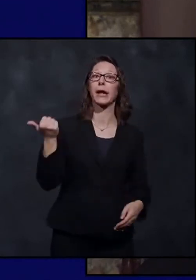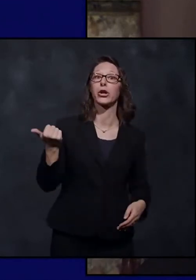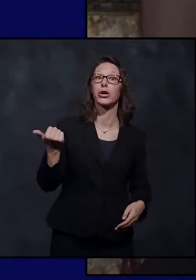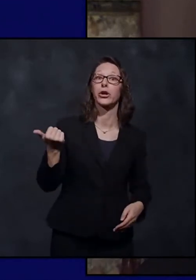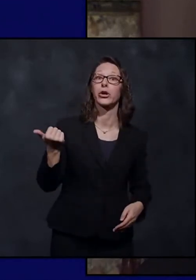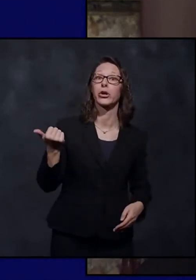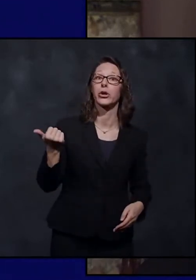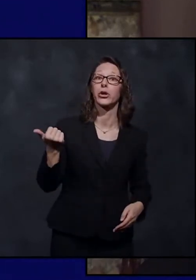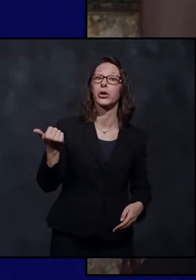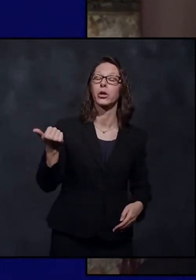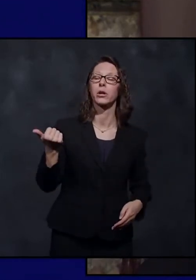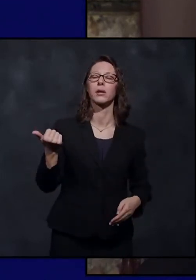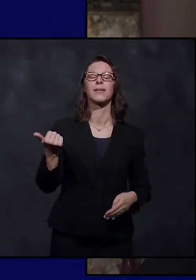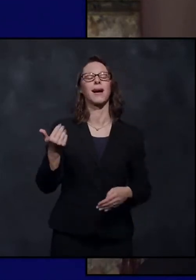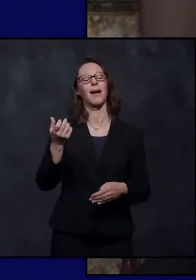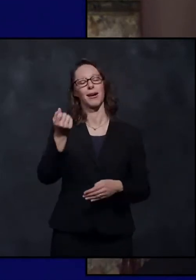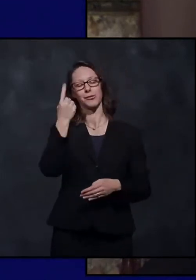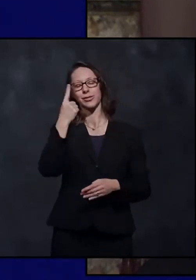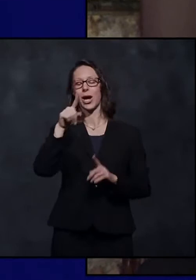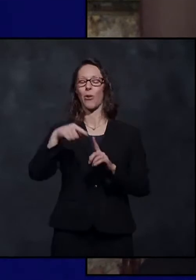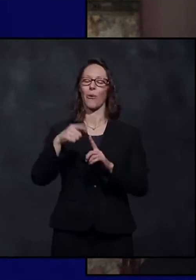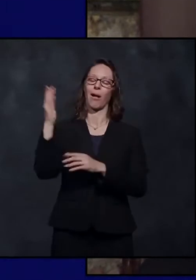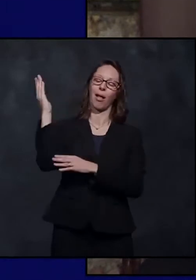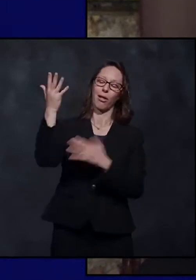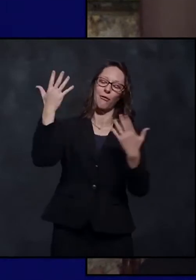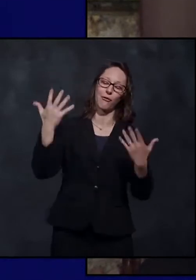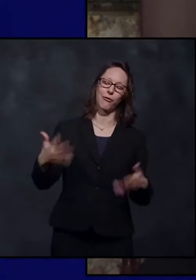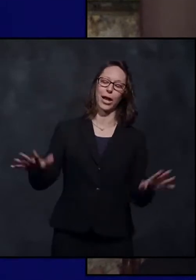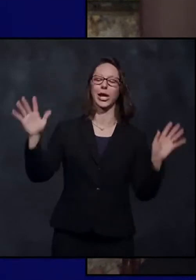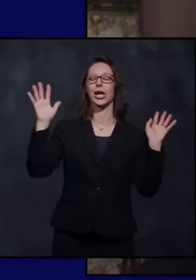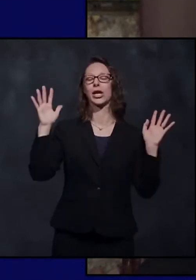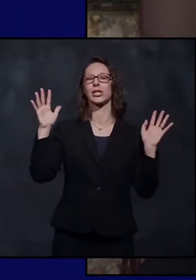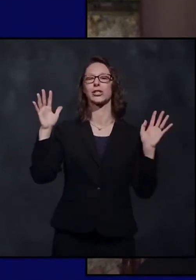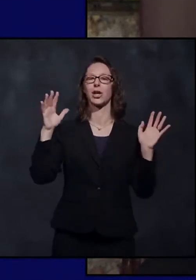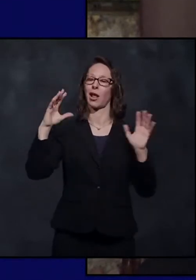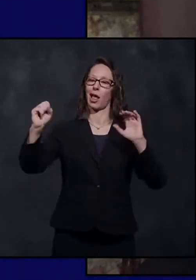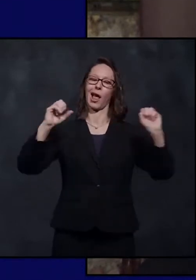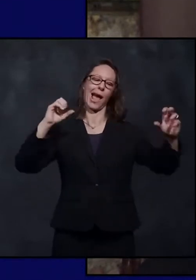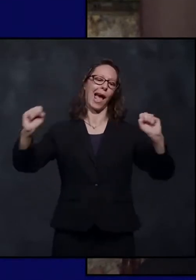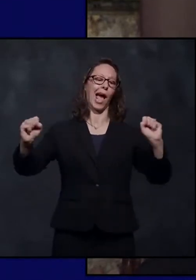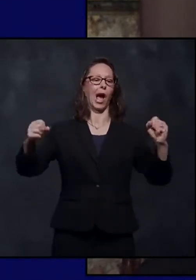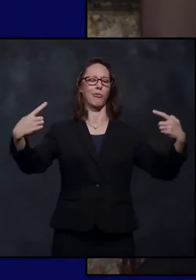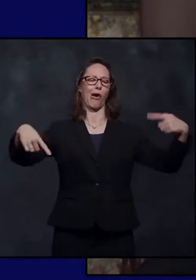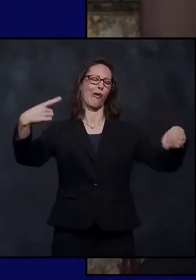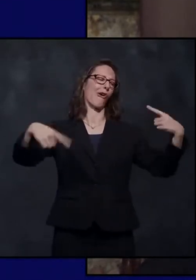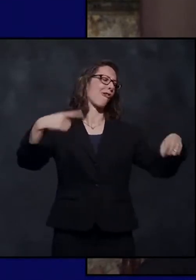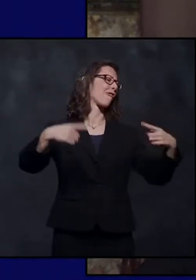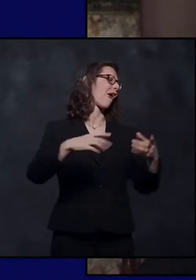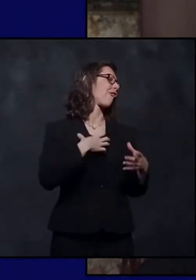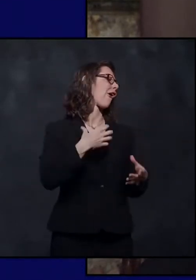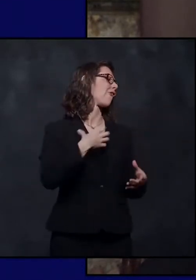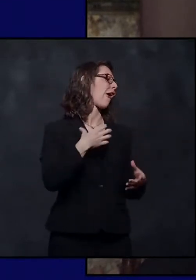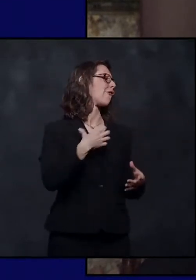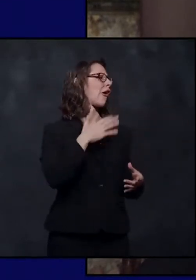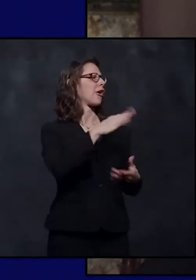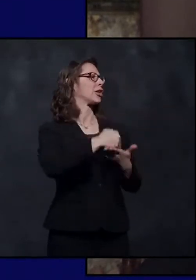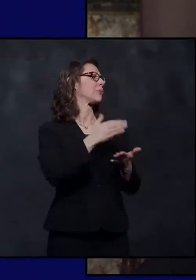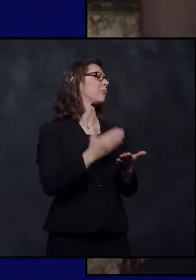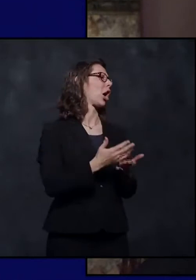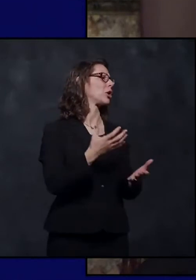soon as I'm done here, folks are going to run out into the hallway and take shots at the pieces of my budget they don't like. And that's fine. That's